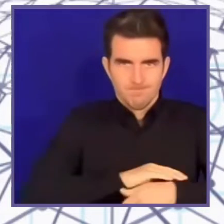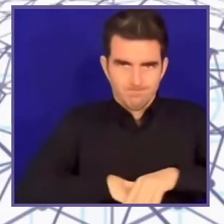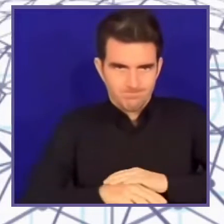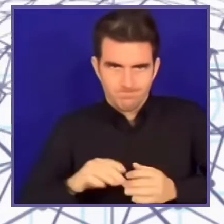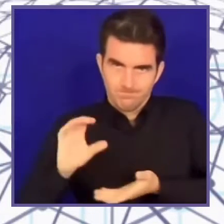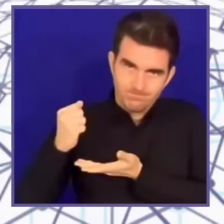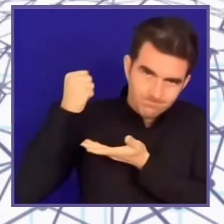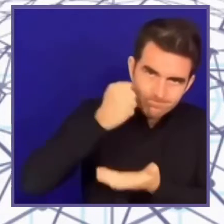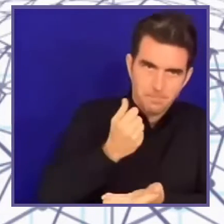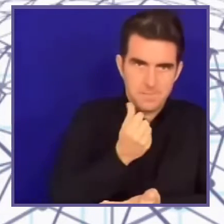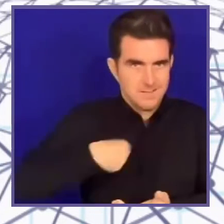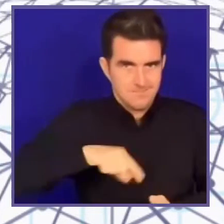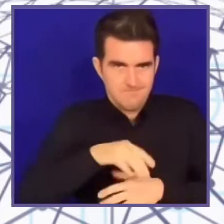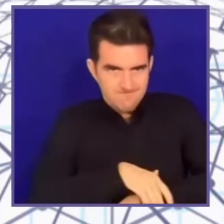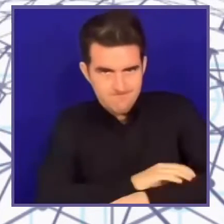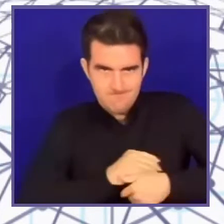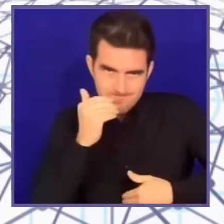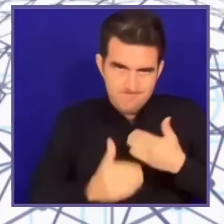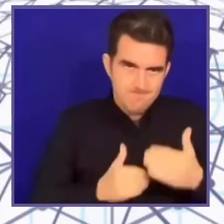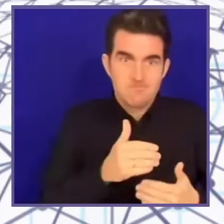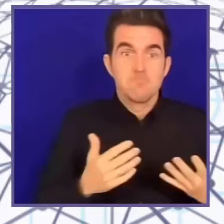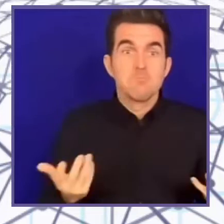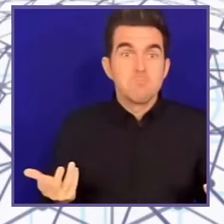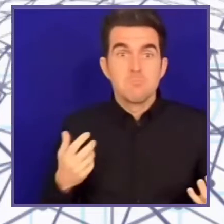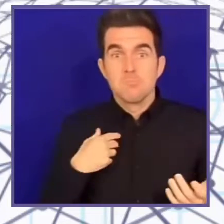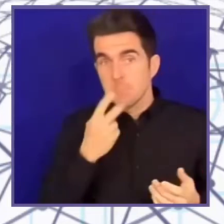a snapshot of what we have done.